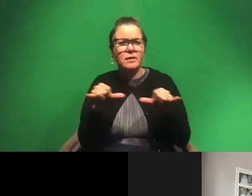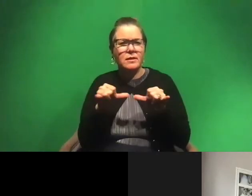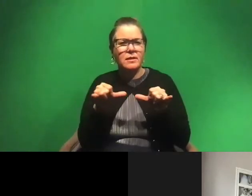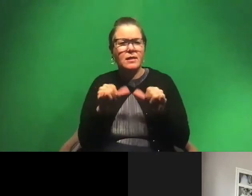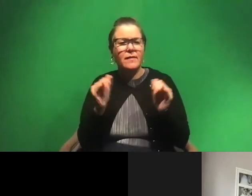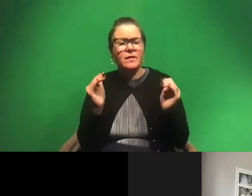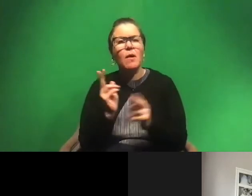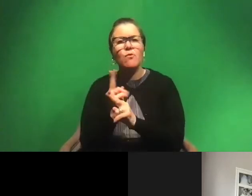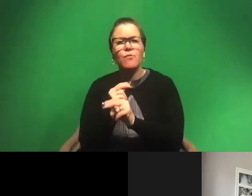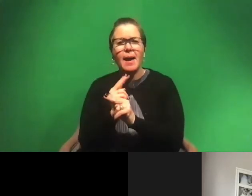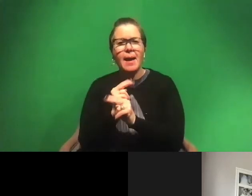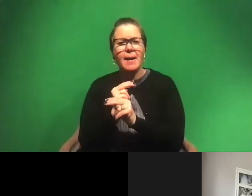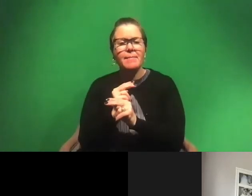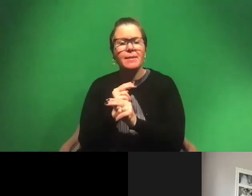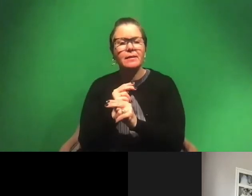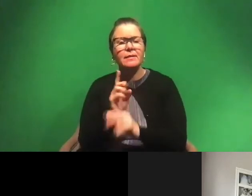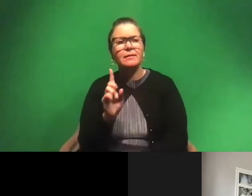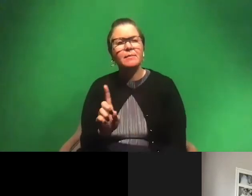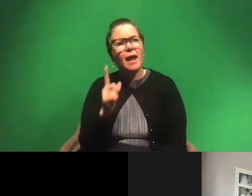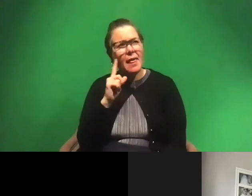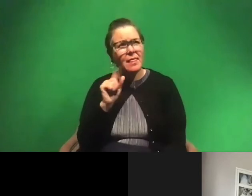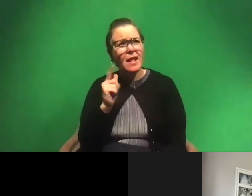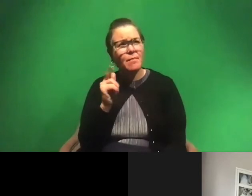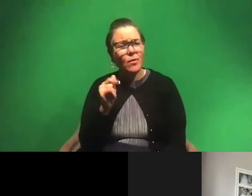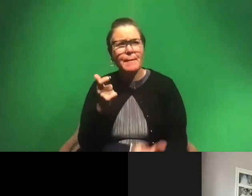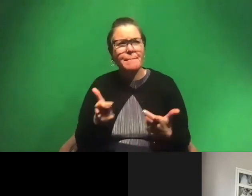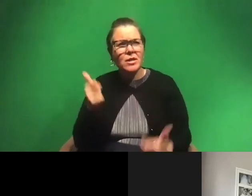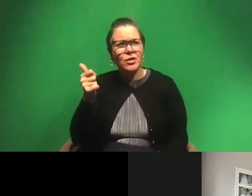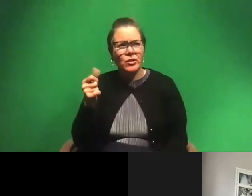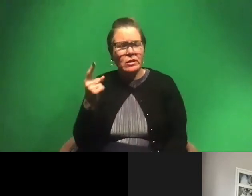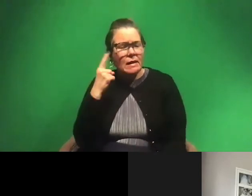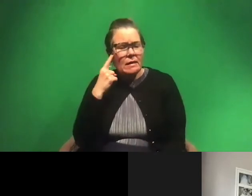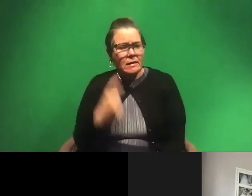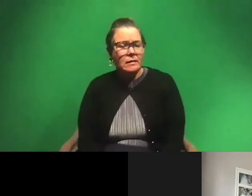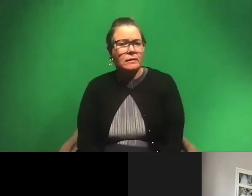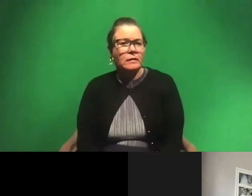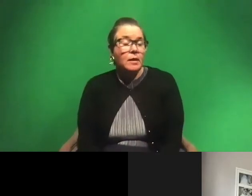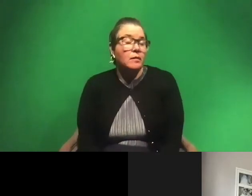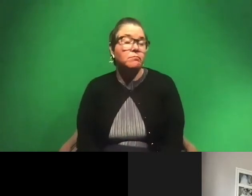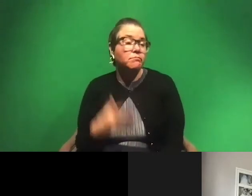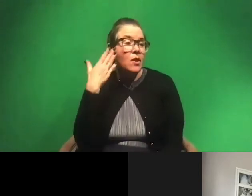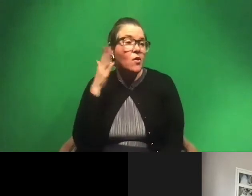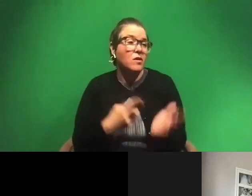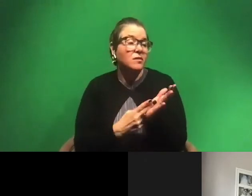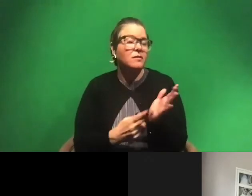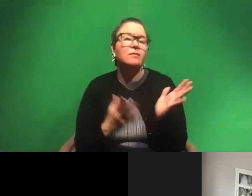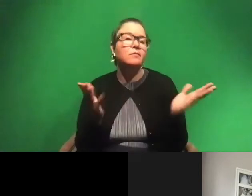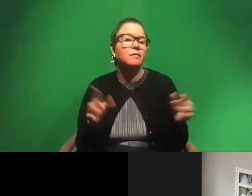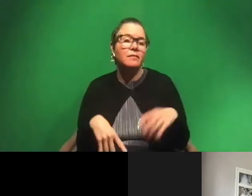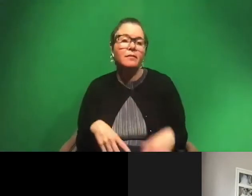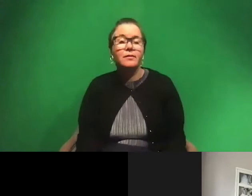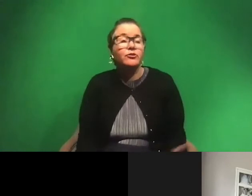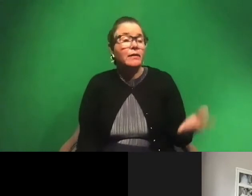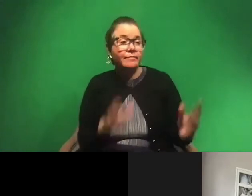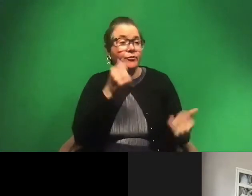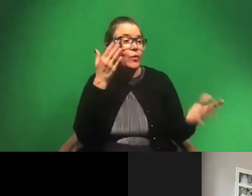but I think abalone might be bigger. but I don't really know. Okay, so we'll just chalk that up to we don't know, but there are